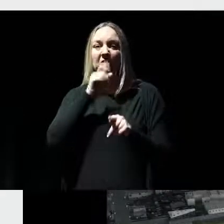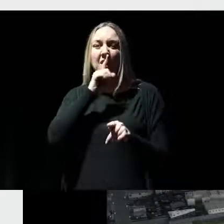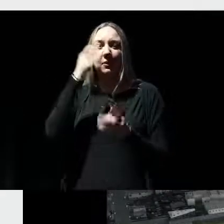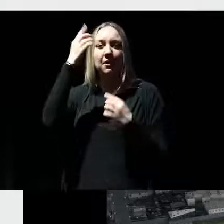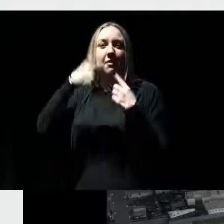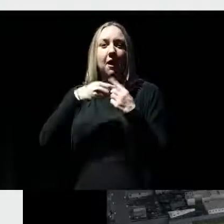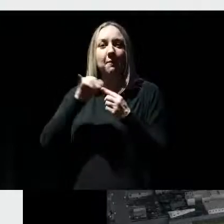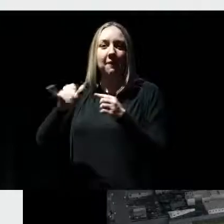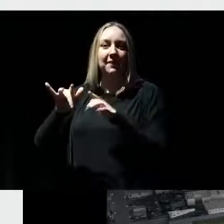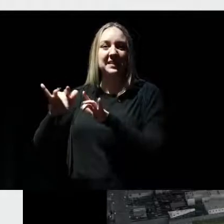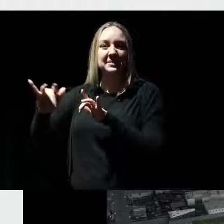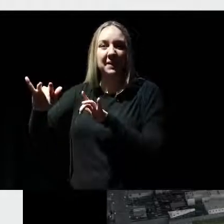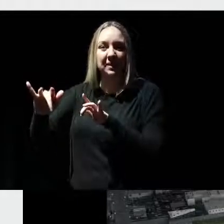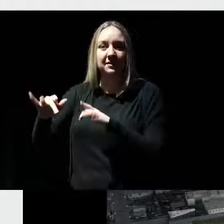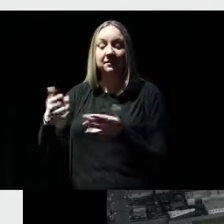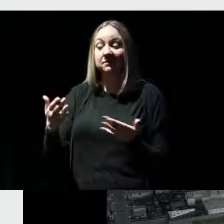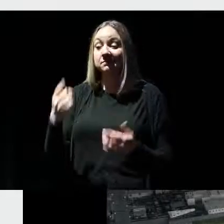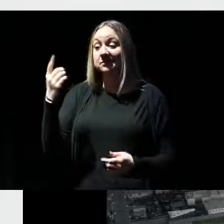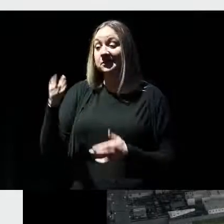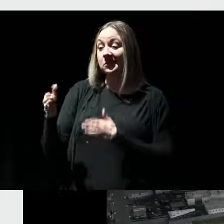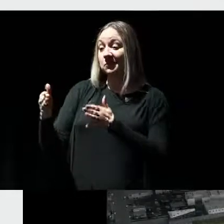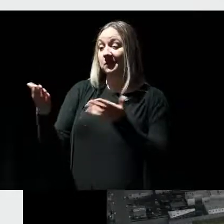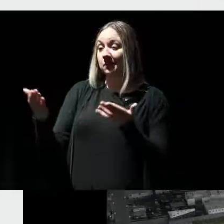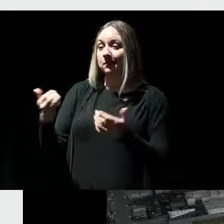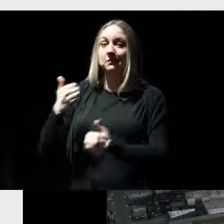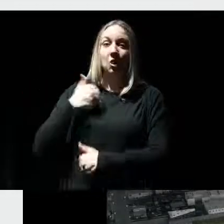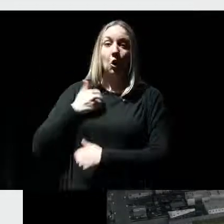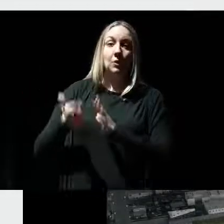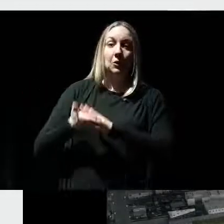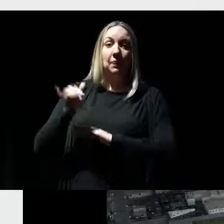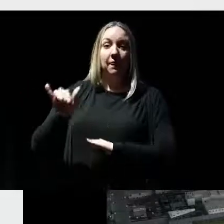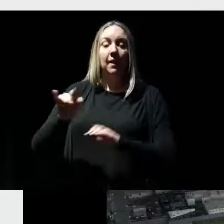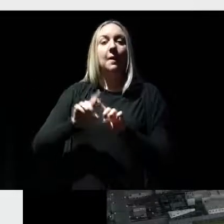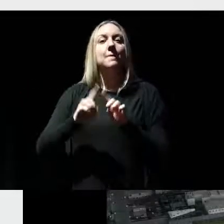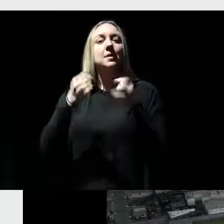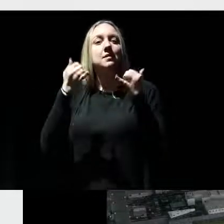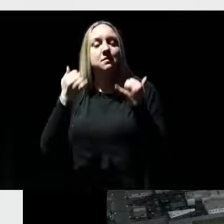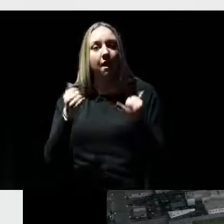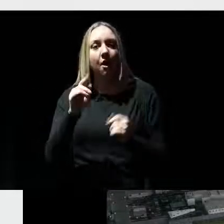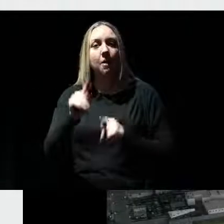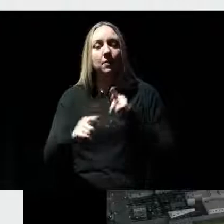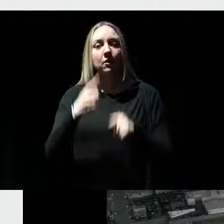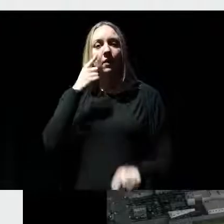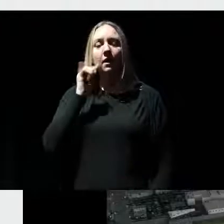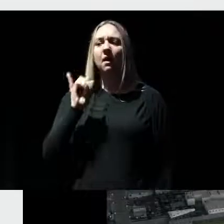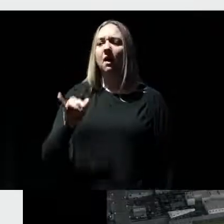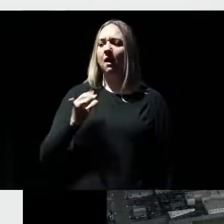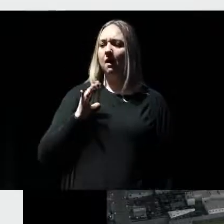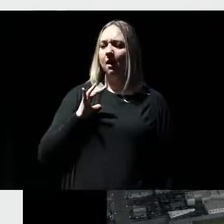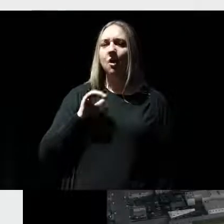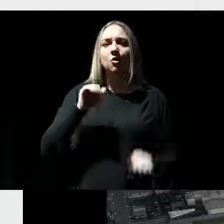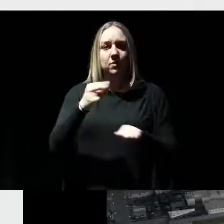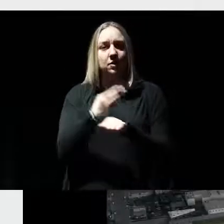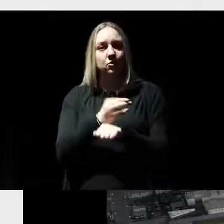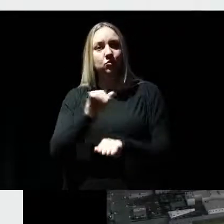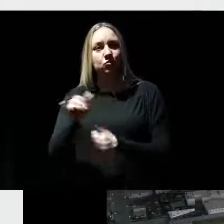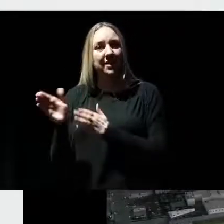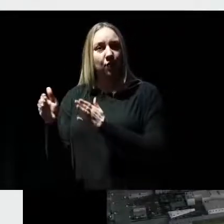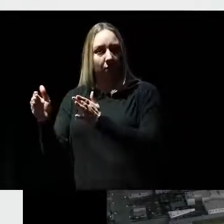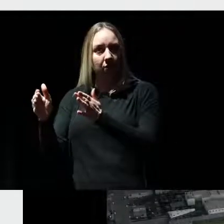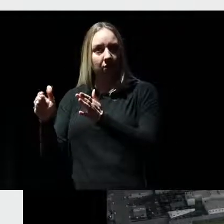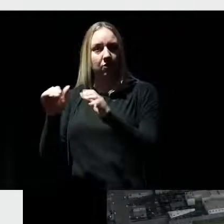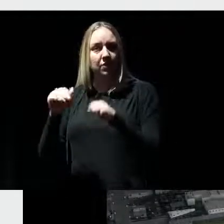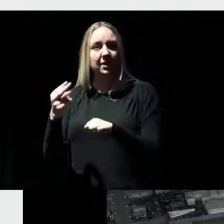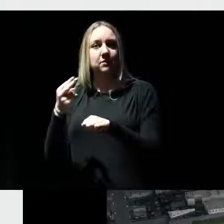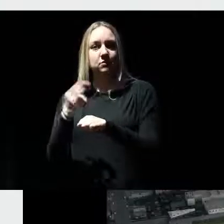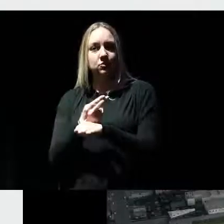piece of infrastructure. It's run by the Army Corps of Engineers. It's more being seen as an amenity in the city, and